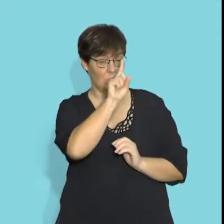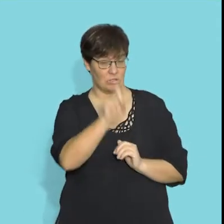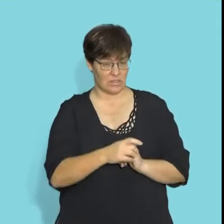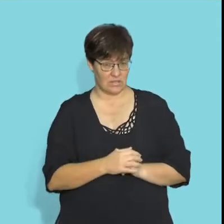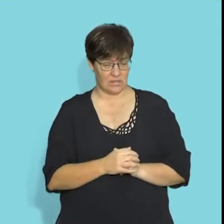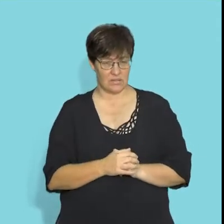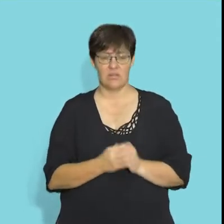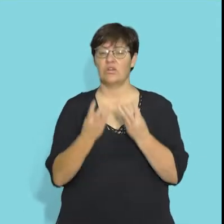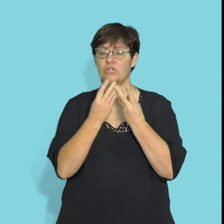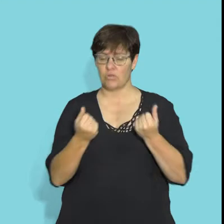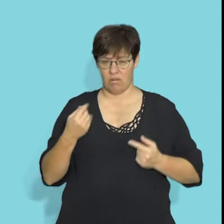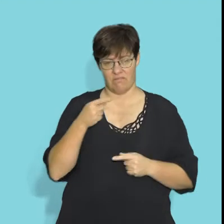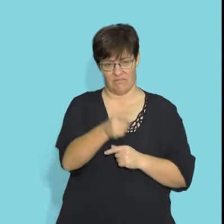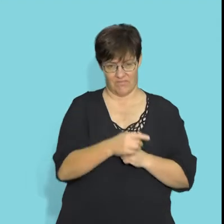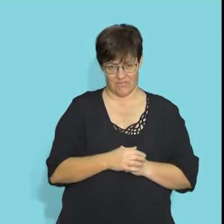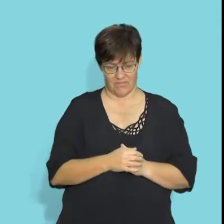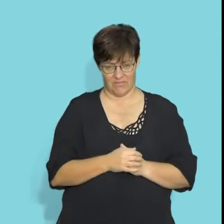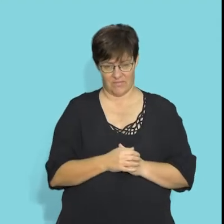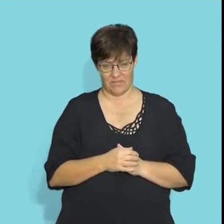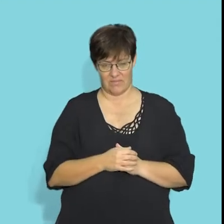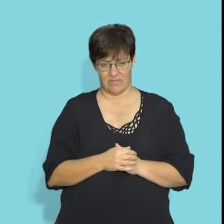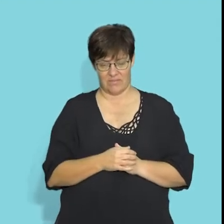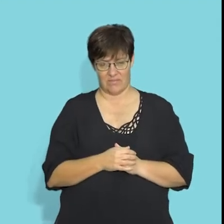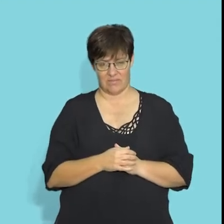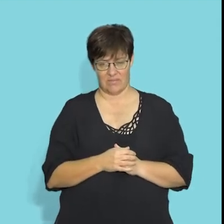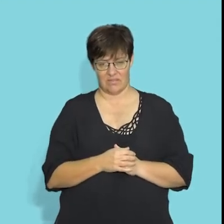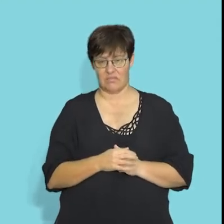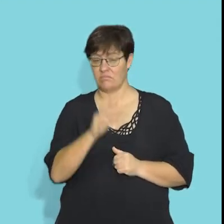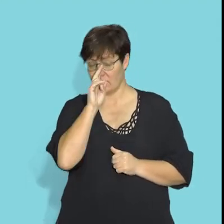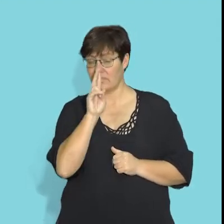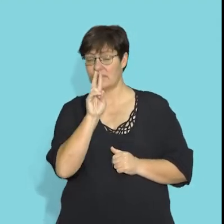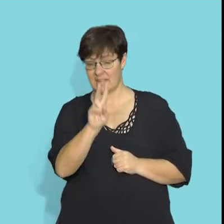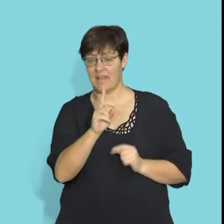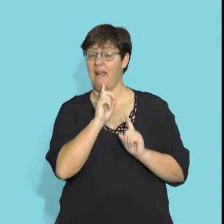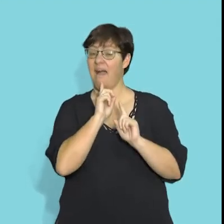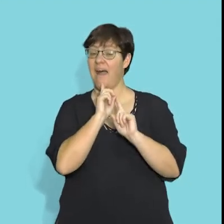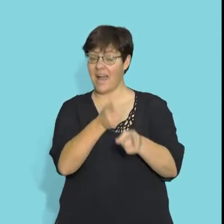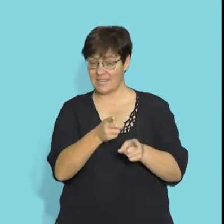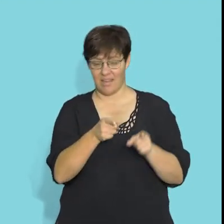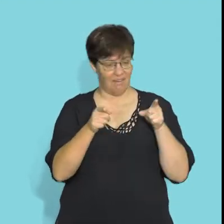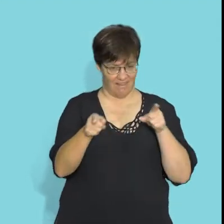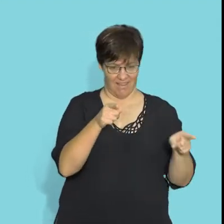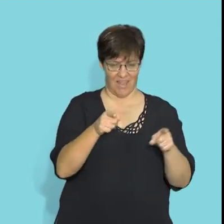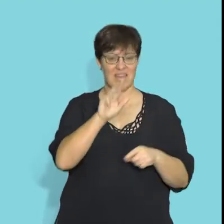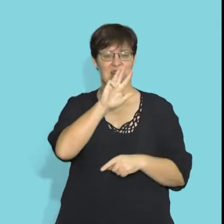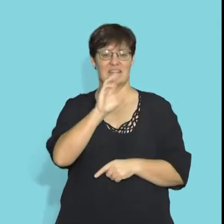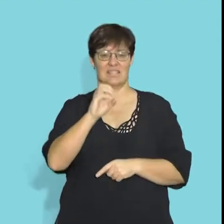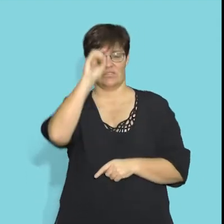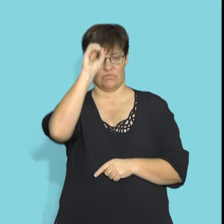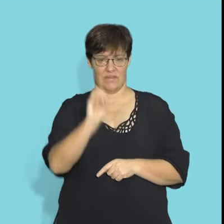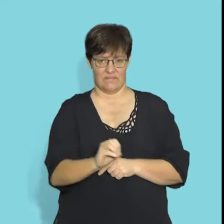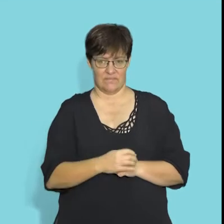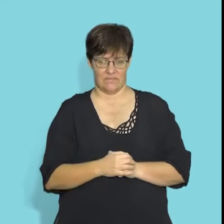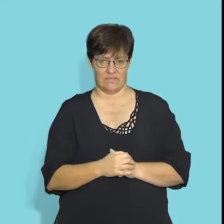question down for me, solve that equation for me, and you'll see that these two lines